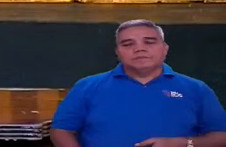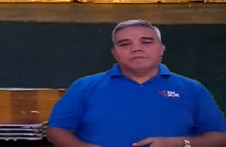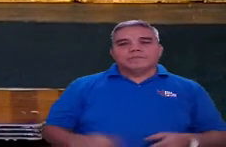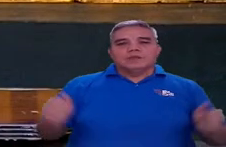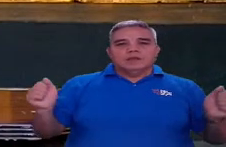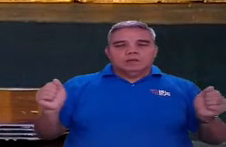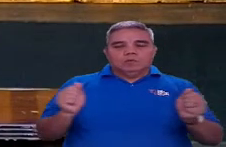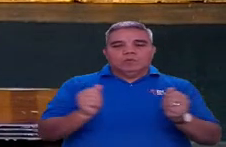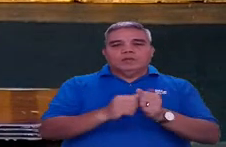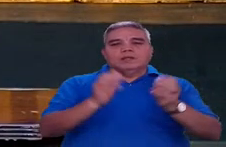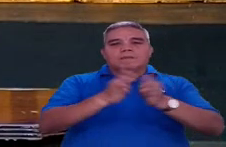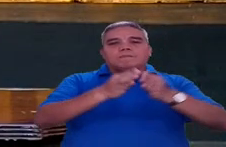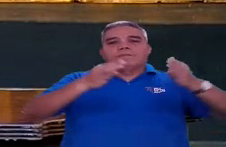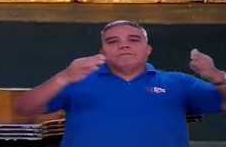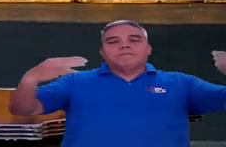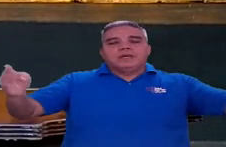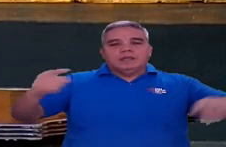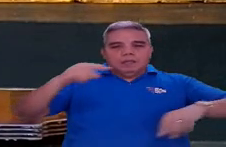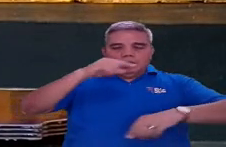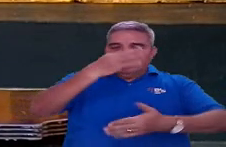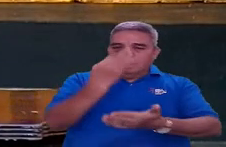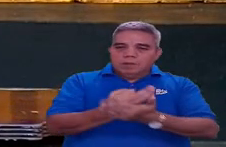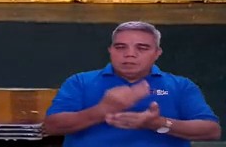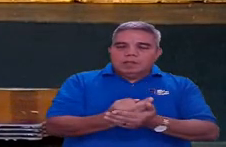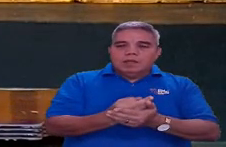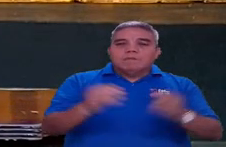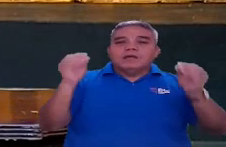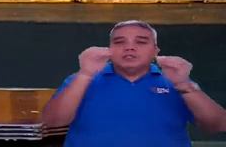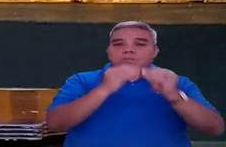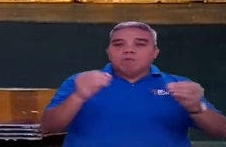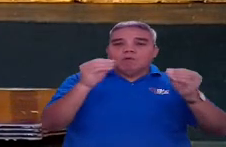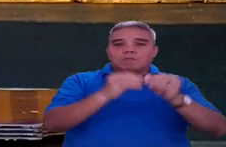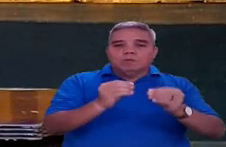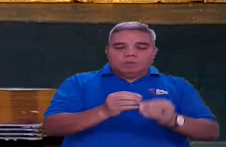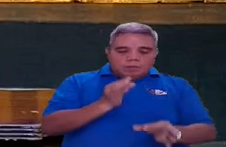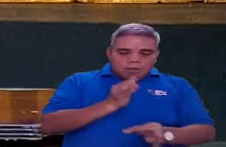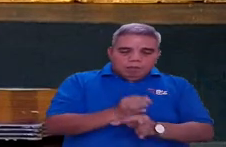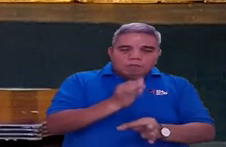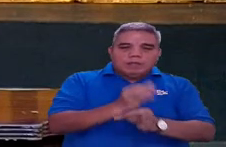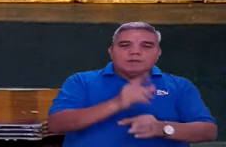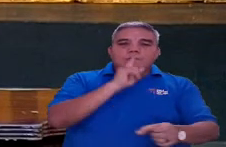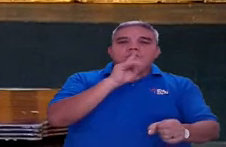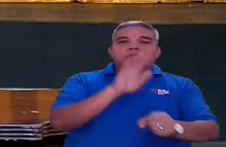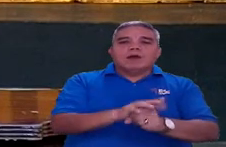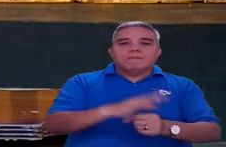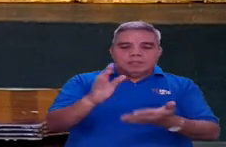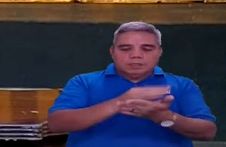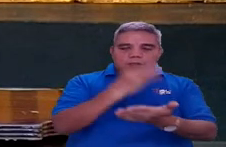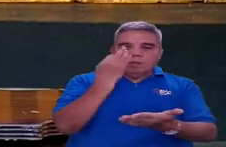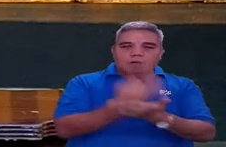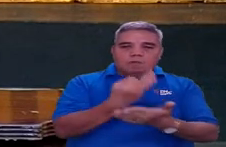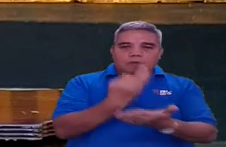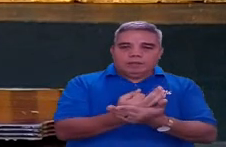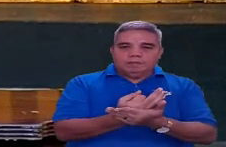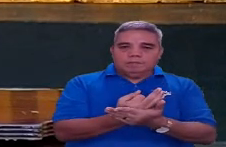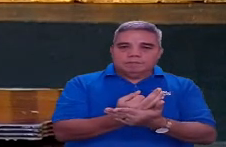A big amount, mas larger yung faith promise offering ko